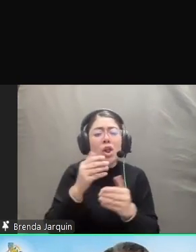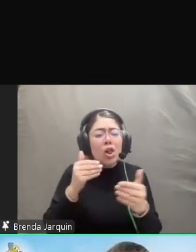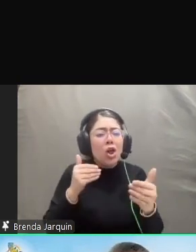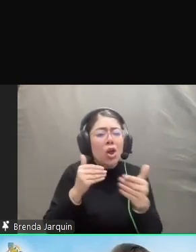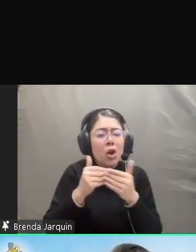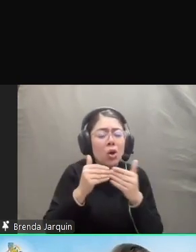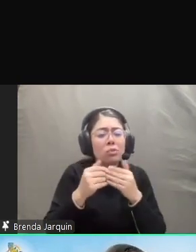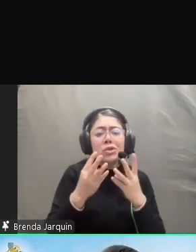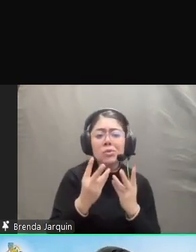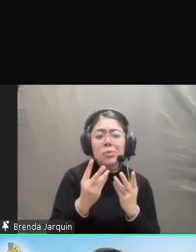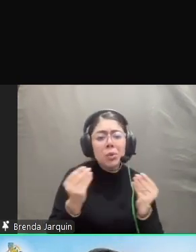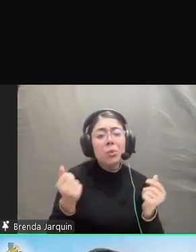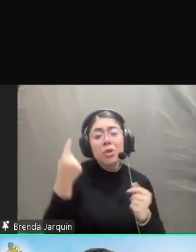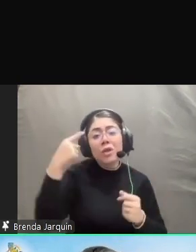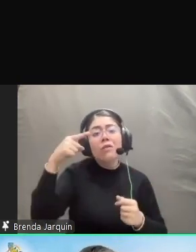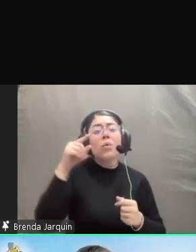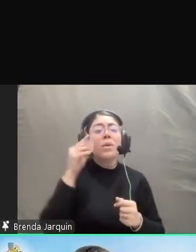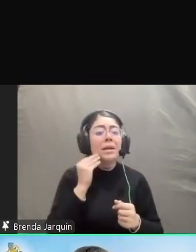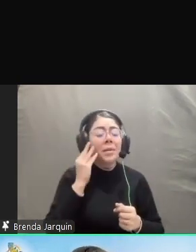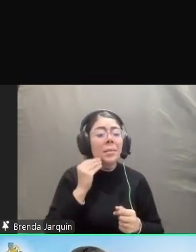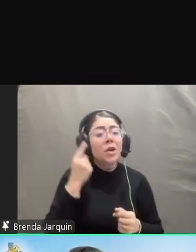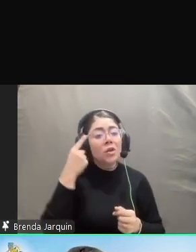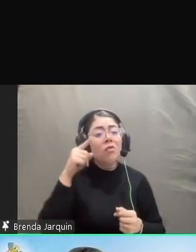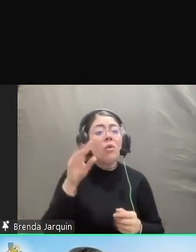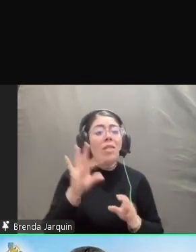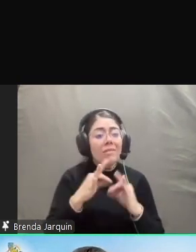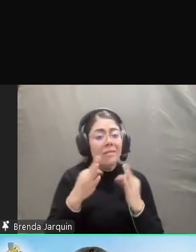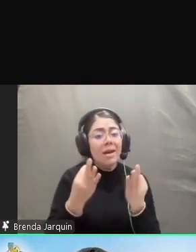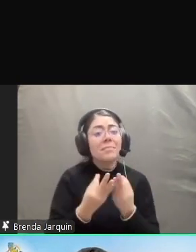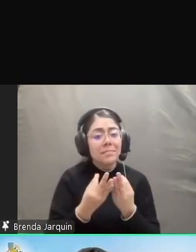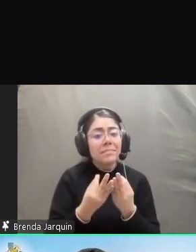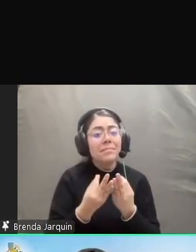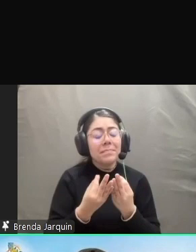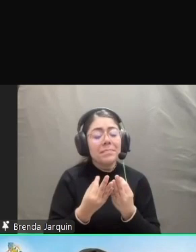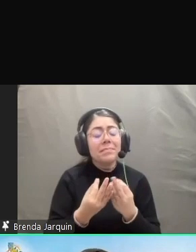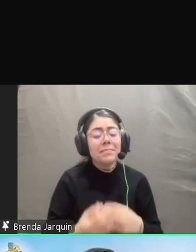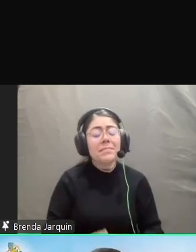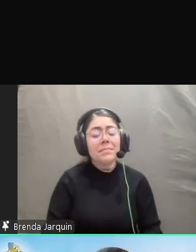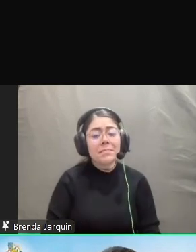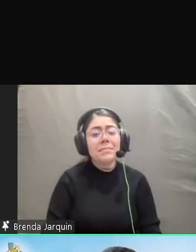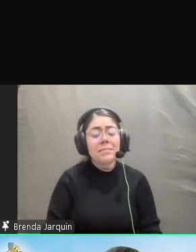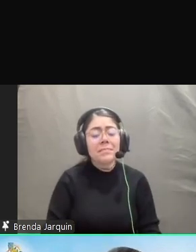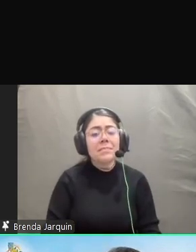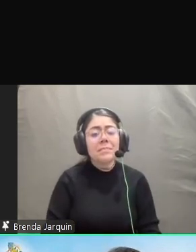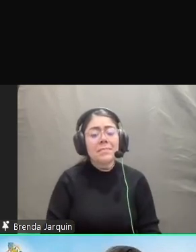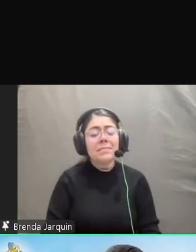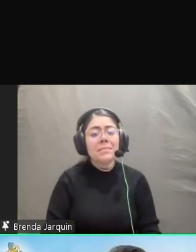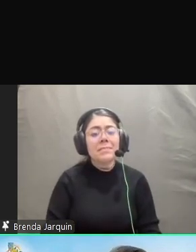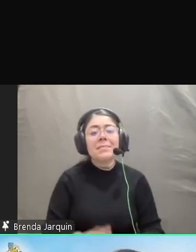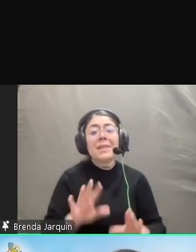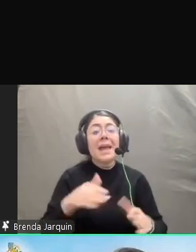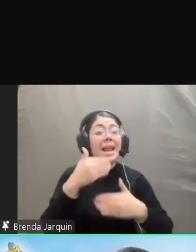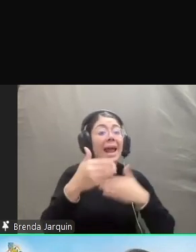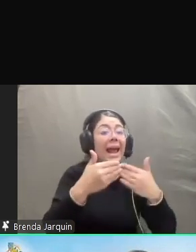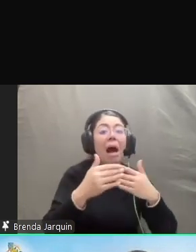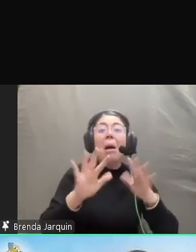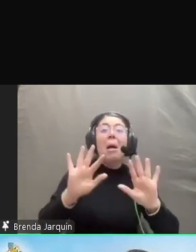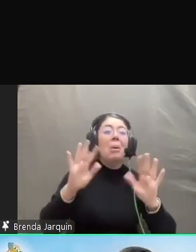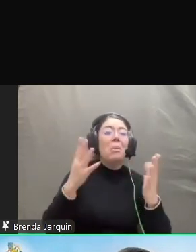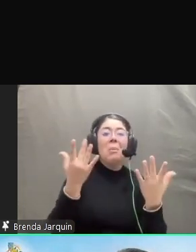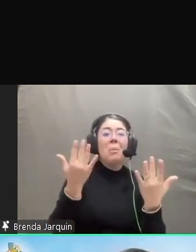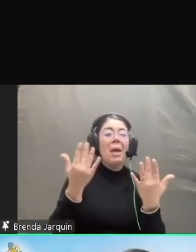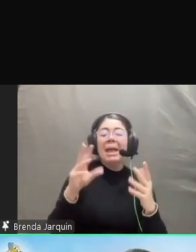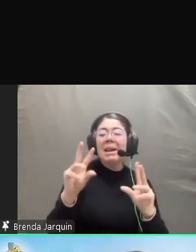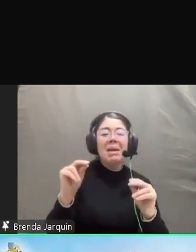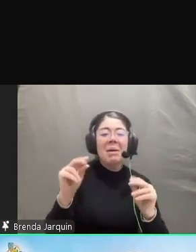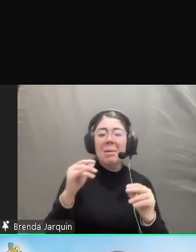and smoothly for families. So moving on to the next step, again, don't move to the next slide. Sorry,